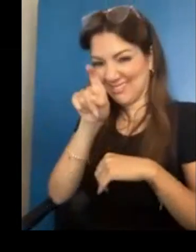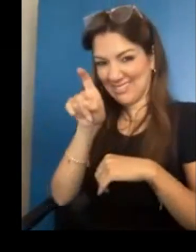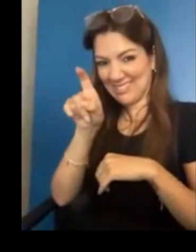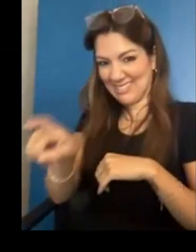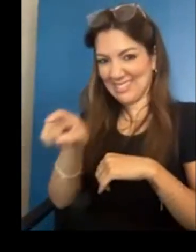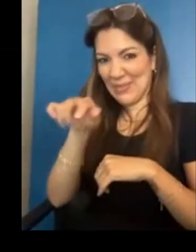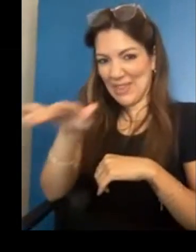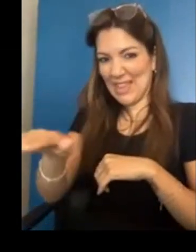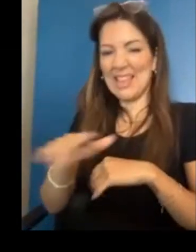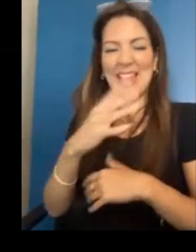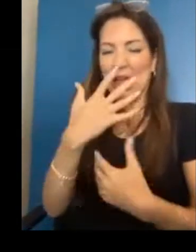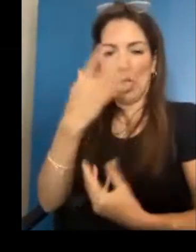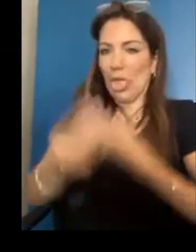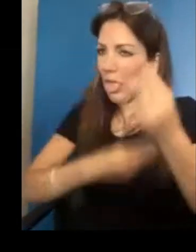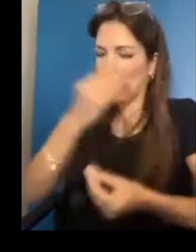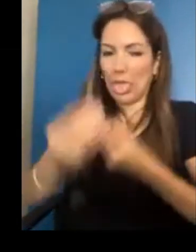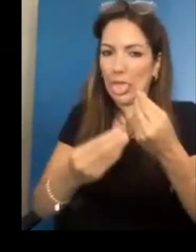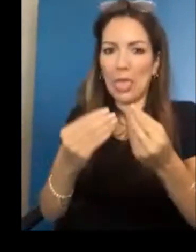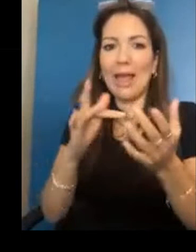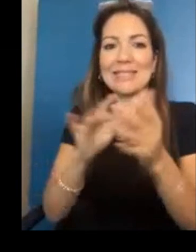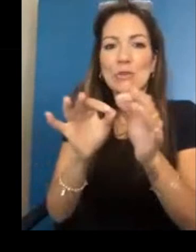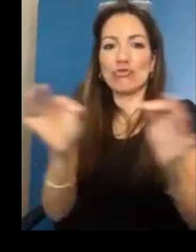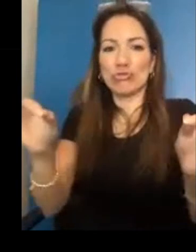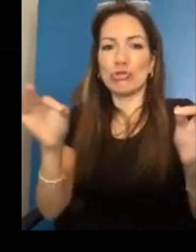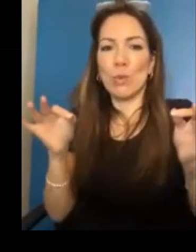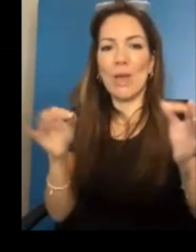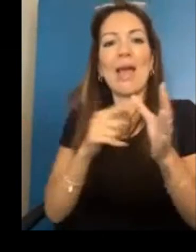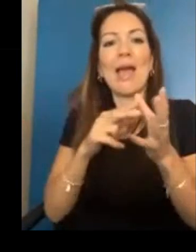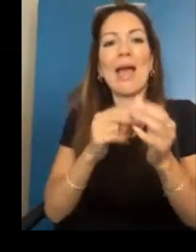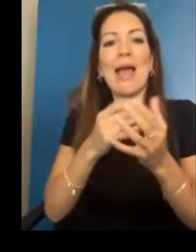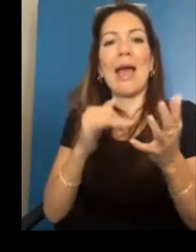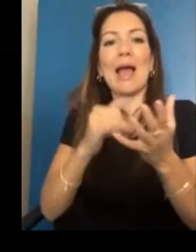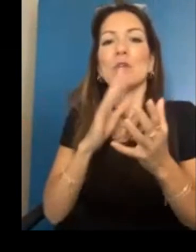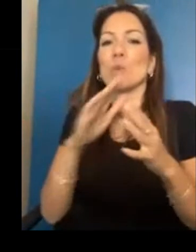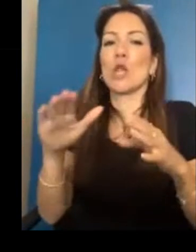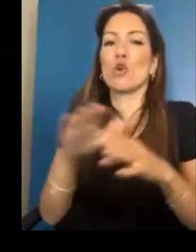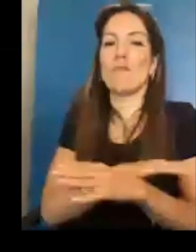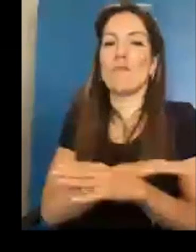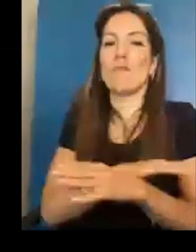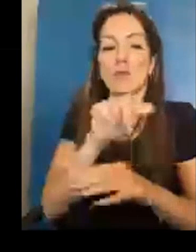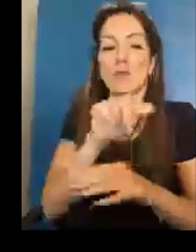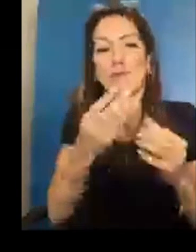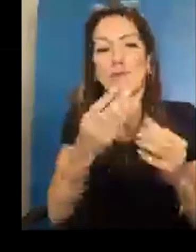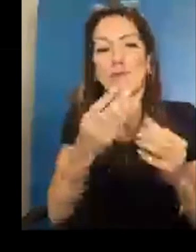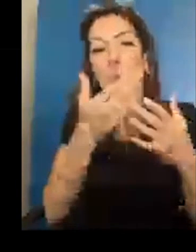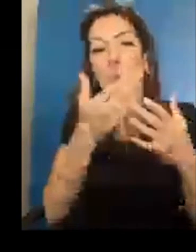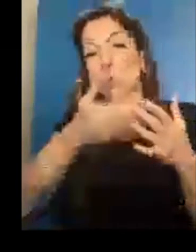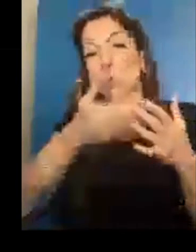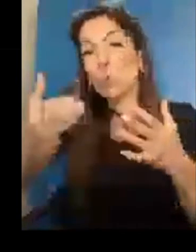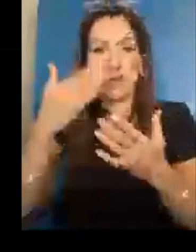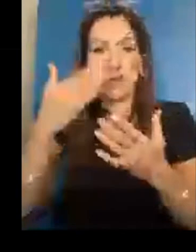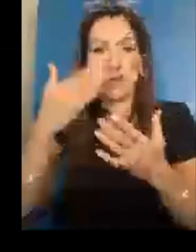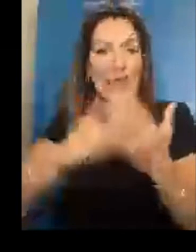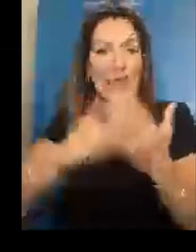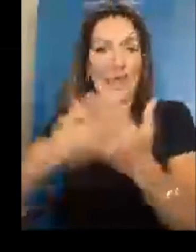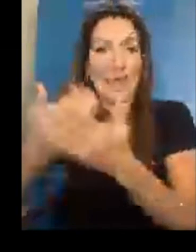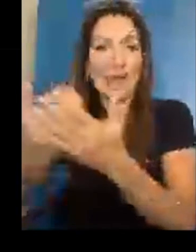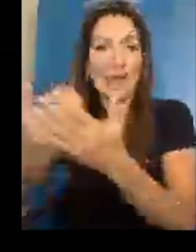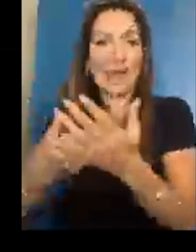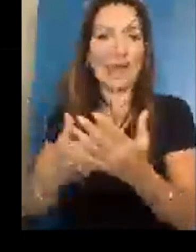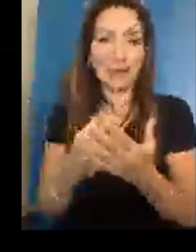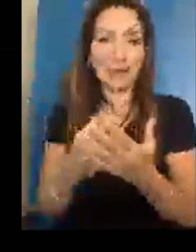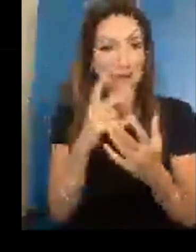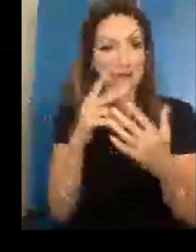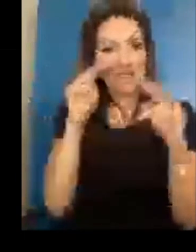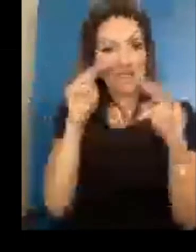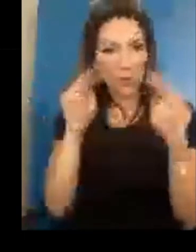talk too much about the restaurant or Central Square. Angus will cover that later on. So the next few slides are just a few. So there's a bird's eye view of what I've